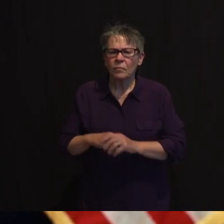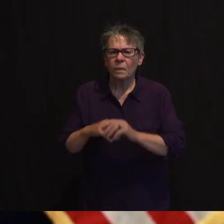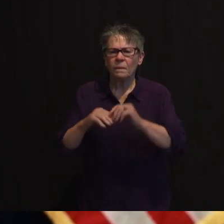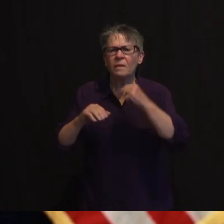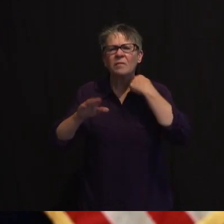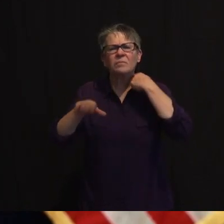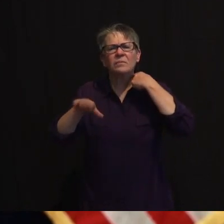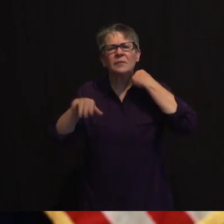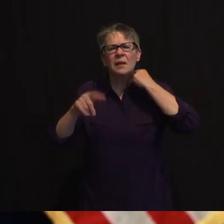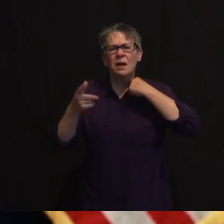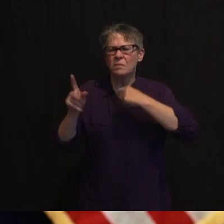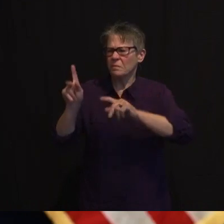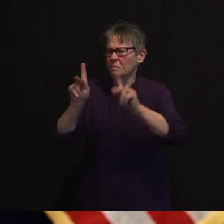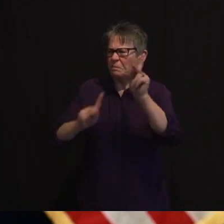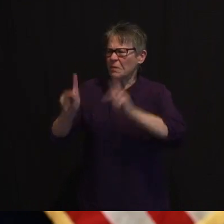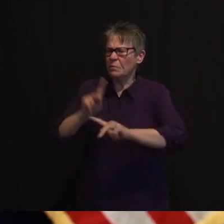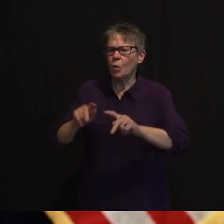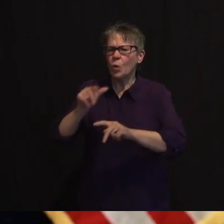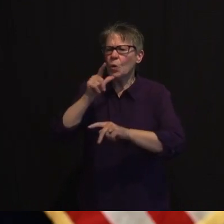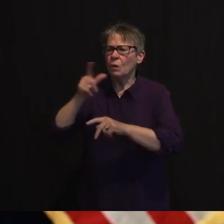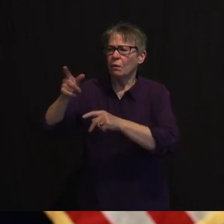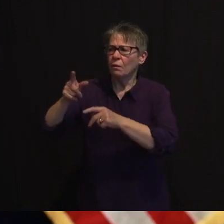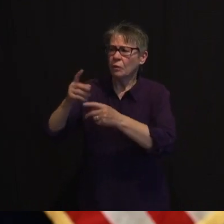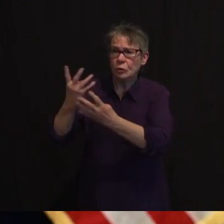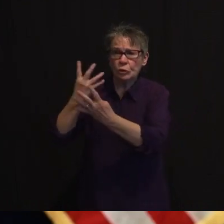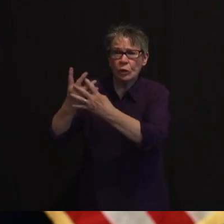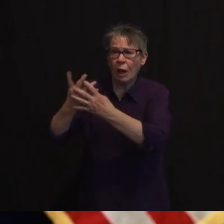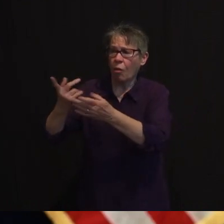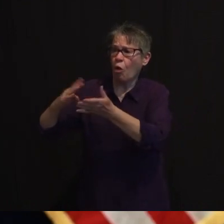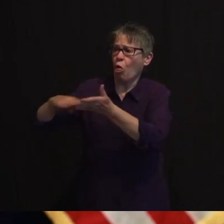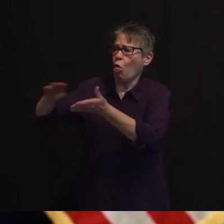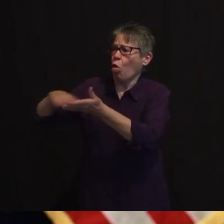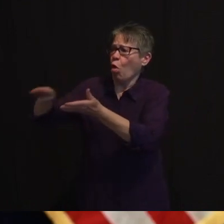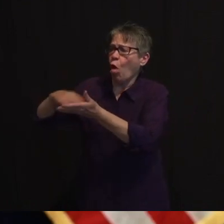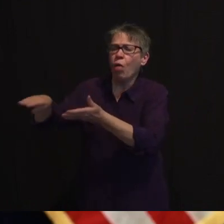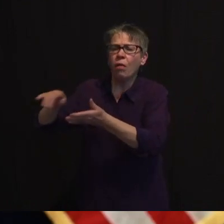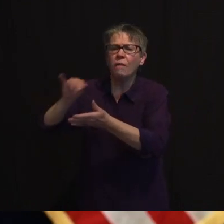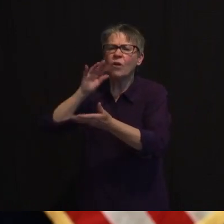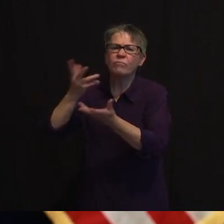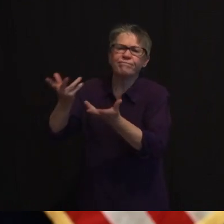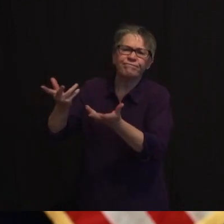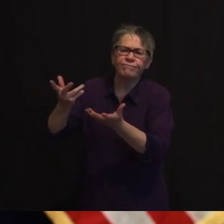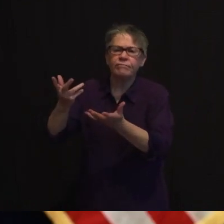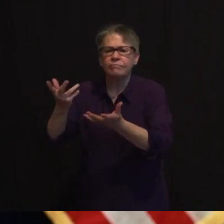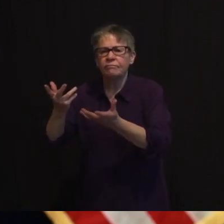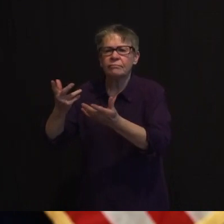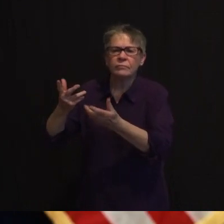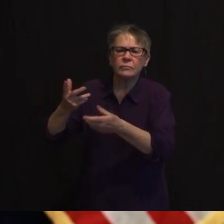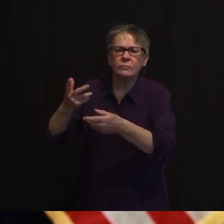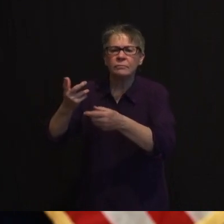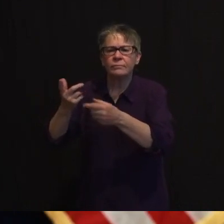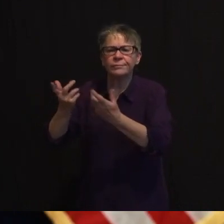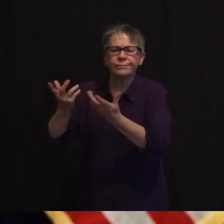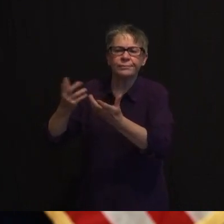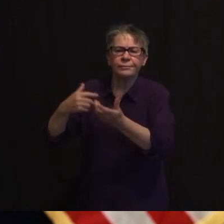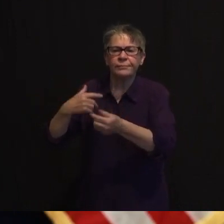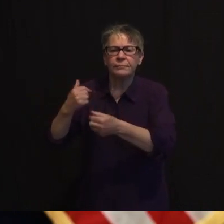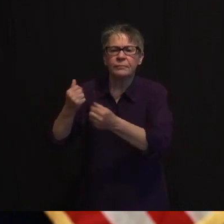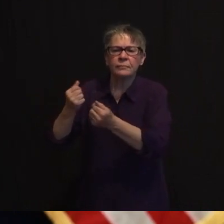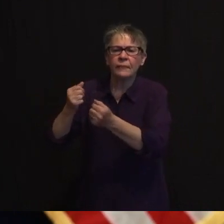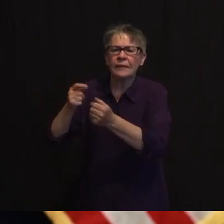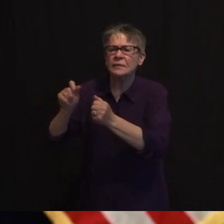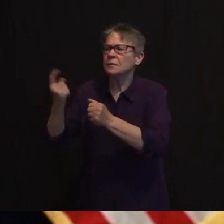So I think it would depend on the specific situation there. I could have guessed that. So that's probably also a better answer. As it